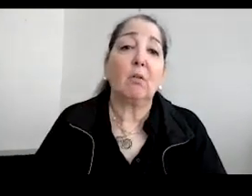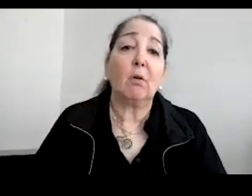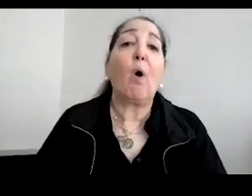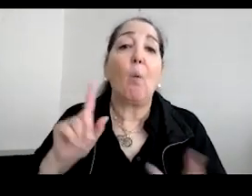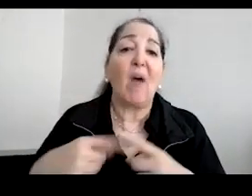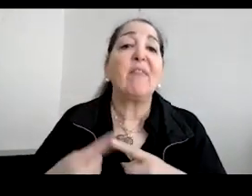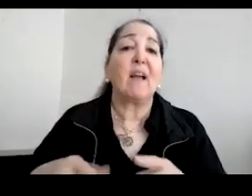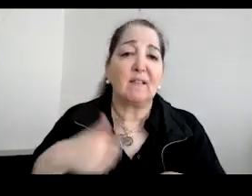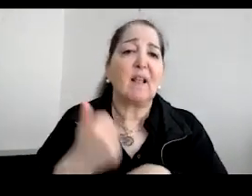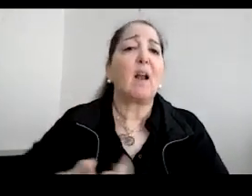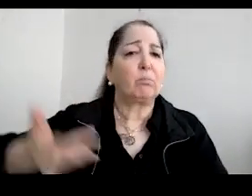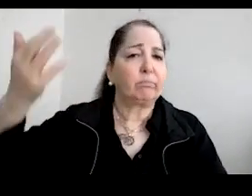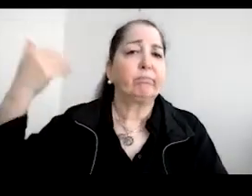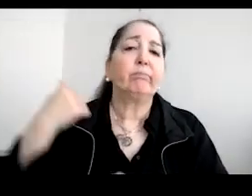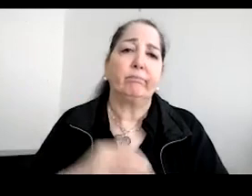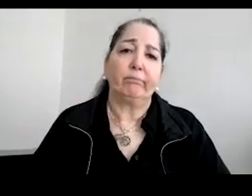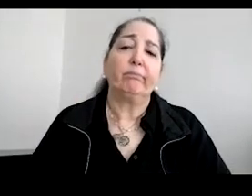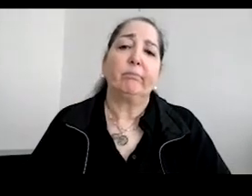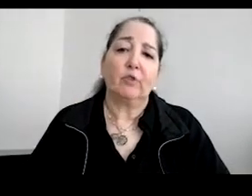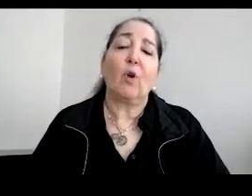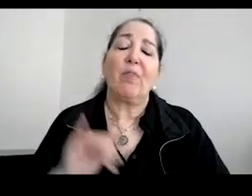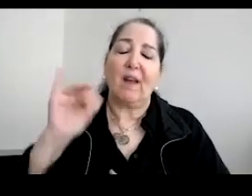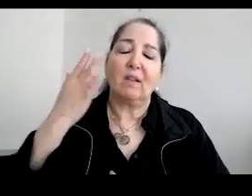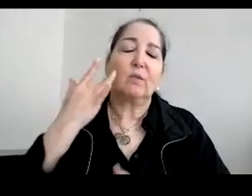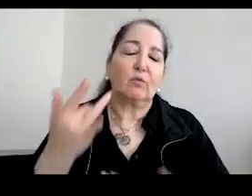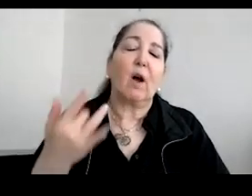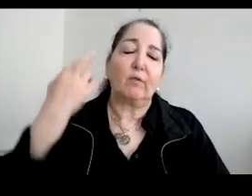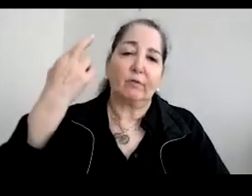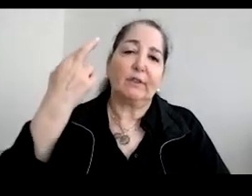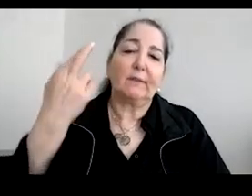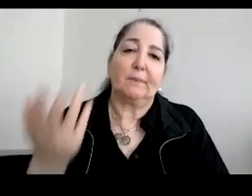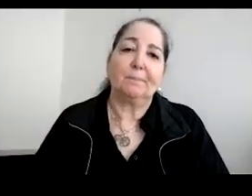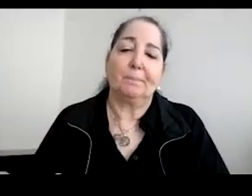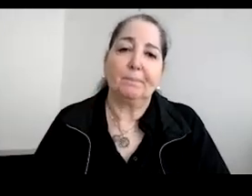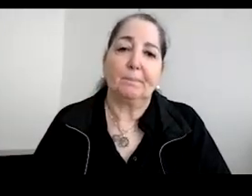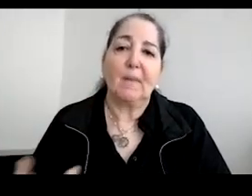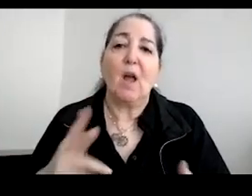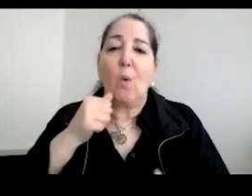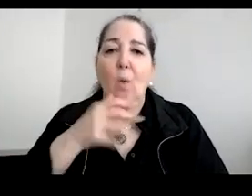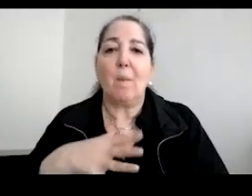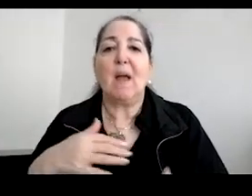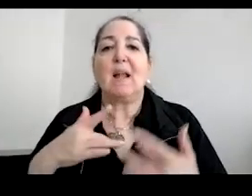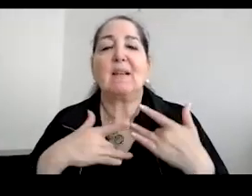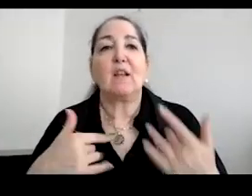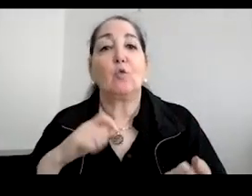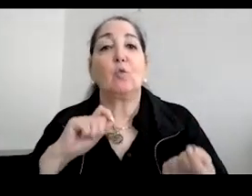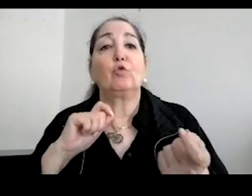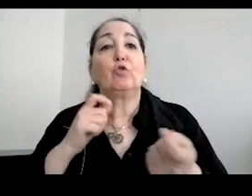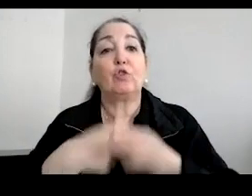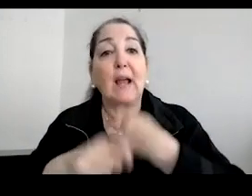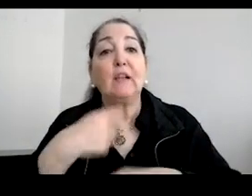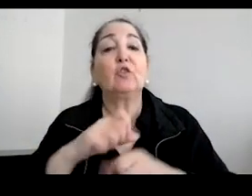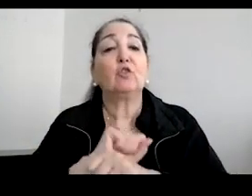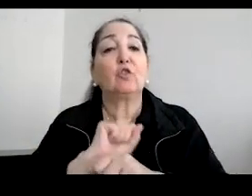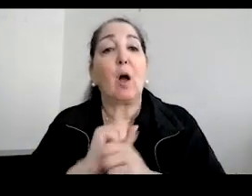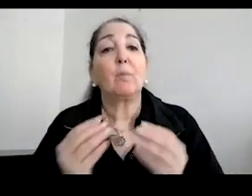labor force attachment. So race and ethnic minorities and women tend to have more churn in their jobs in the labor market.